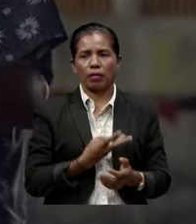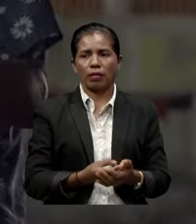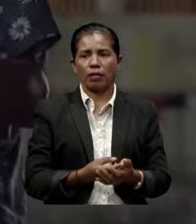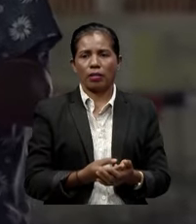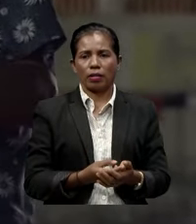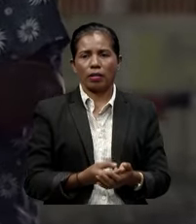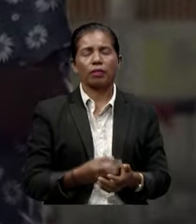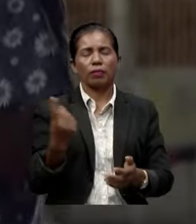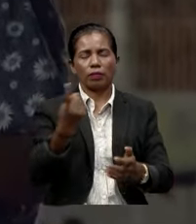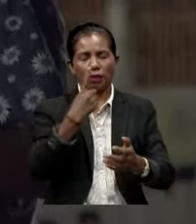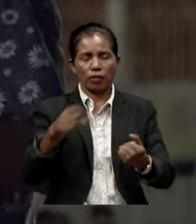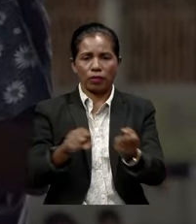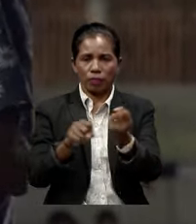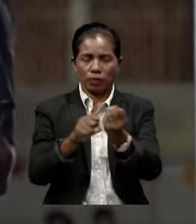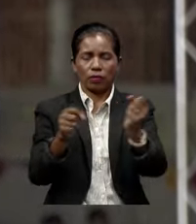motivated